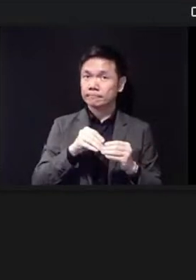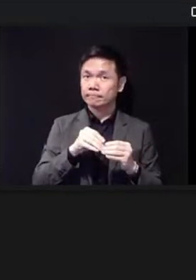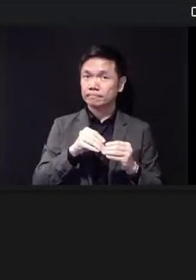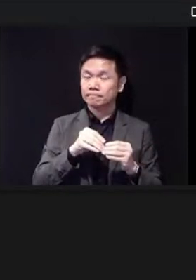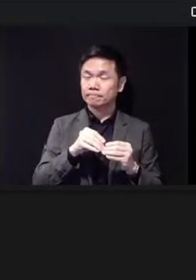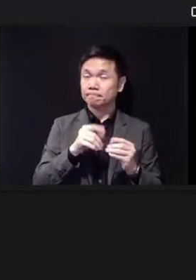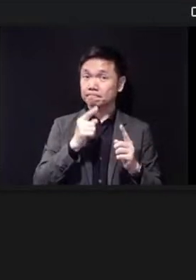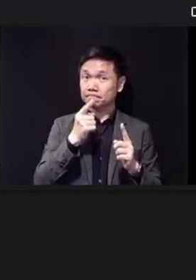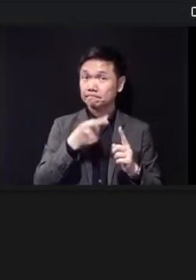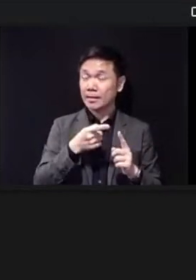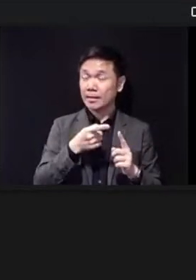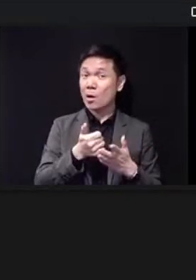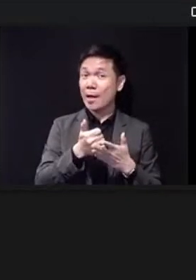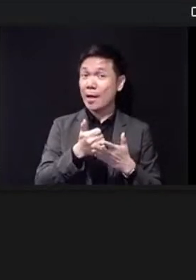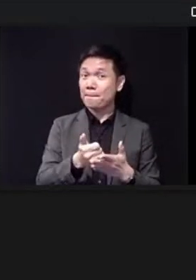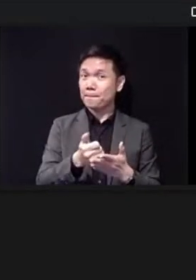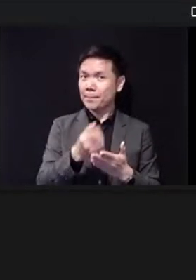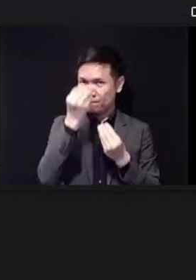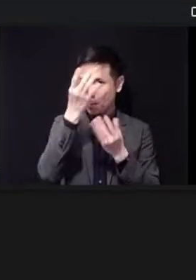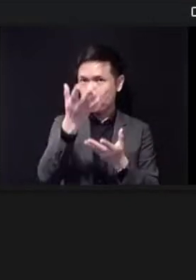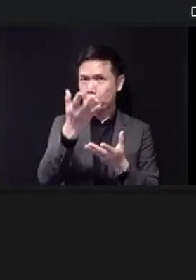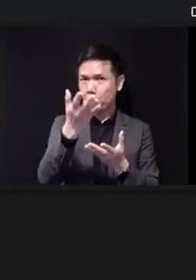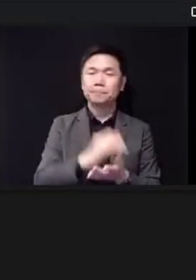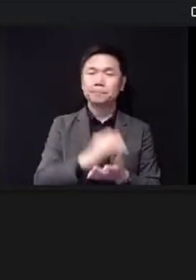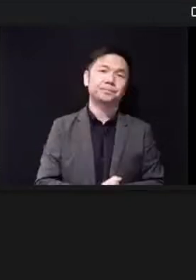the phrase to help inform?